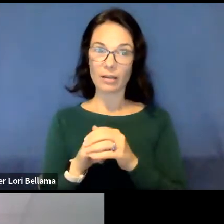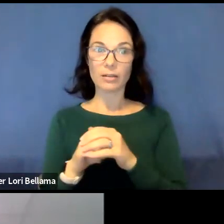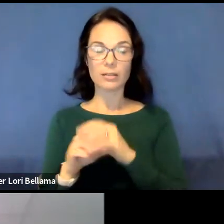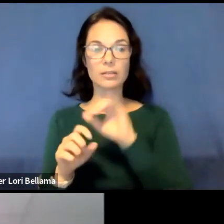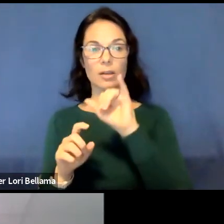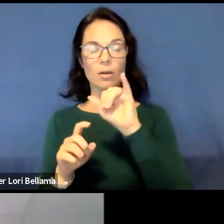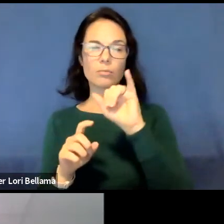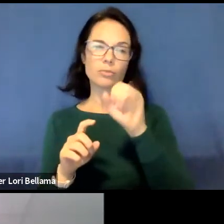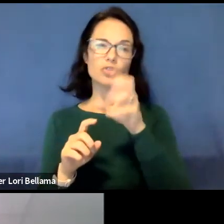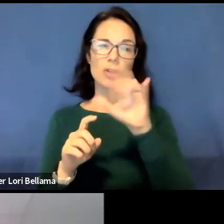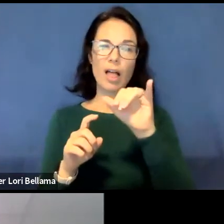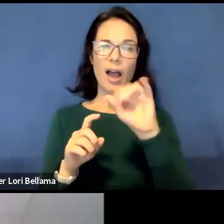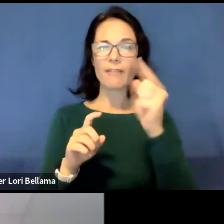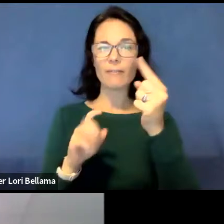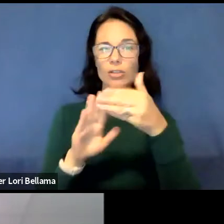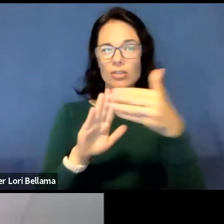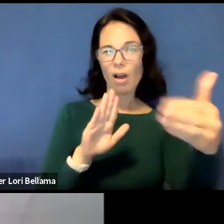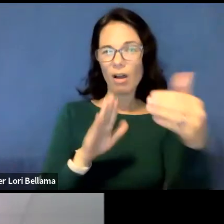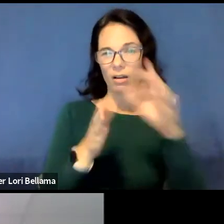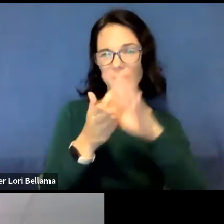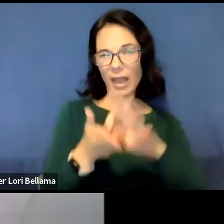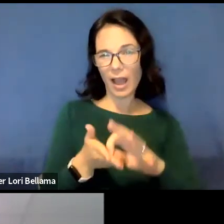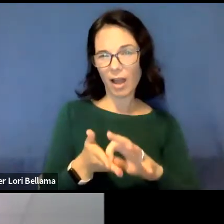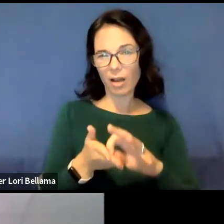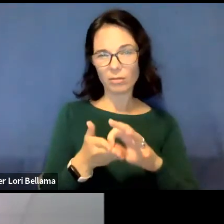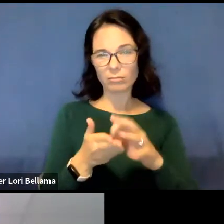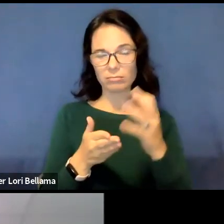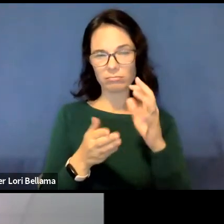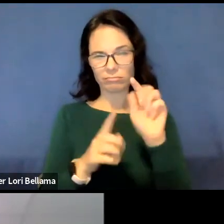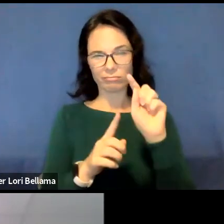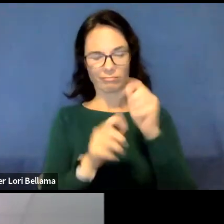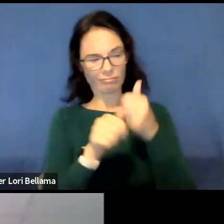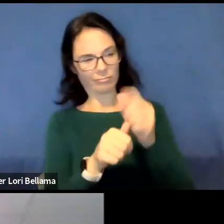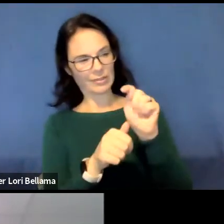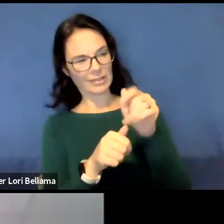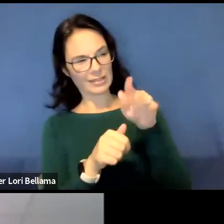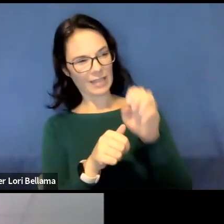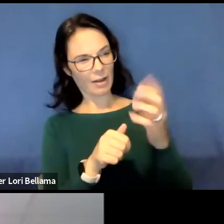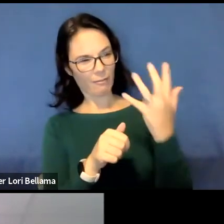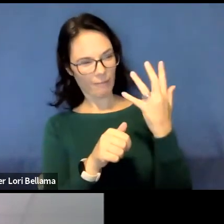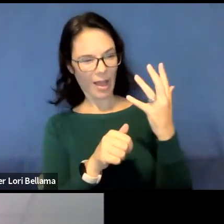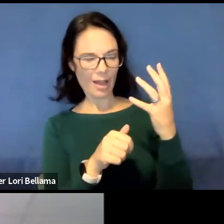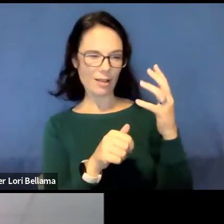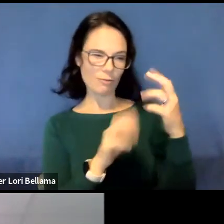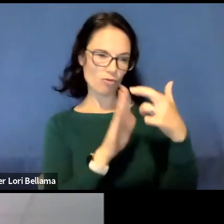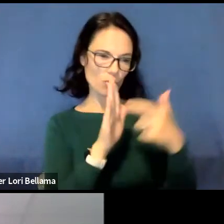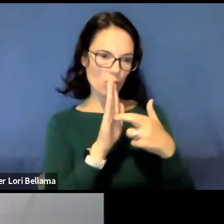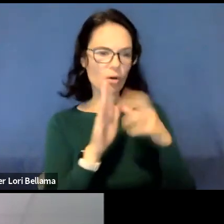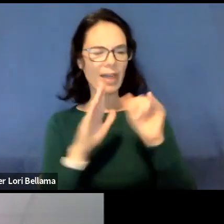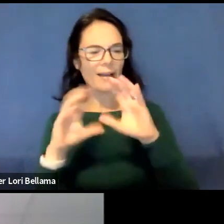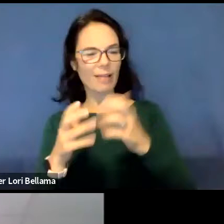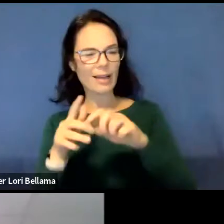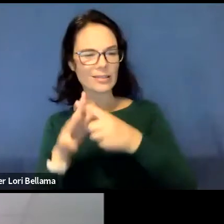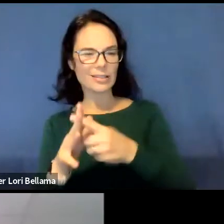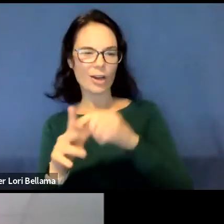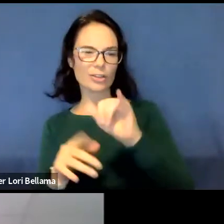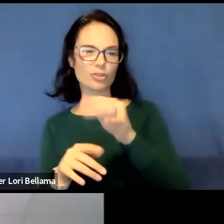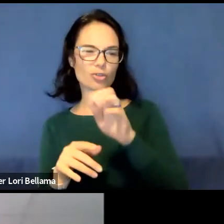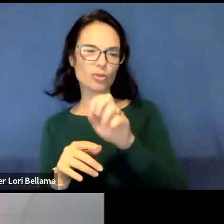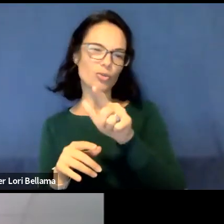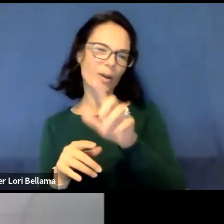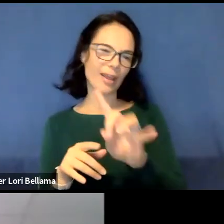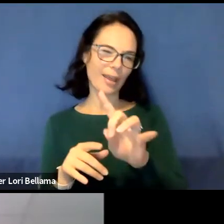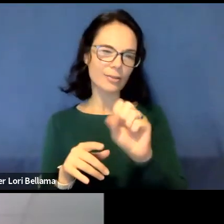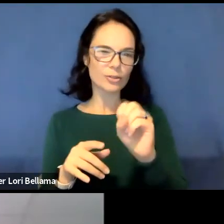1st on, because that's a Title V rule, but the class starts, I think, on June 28th. So you're good with that. And I can see